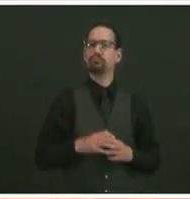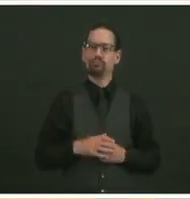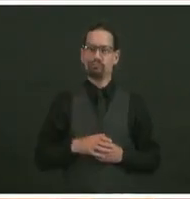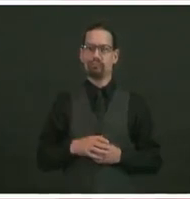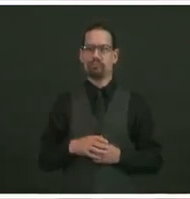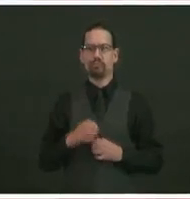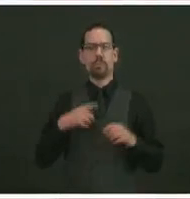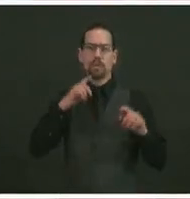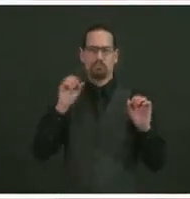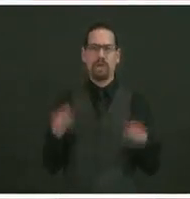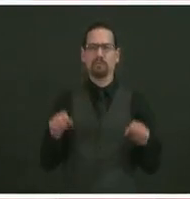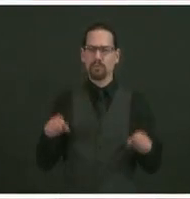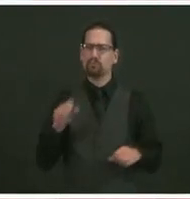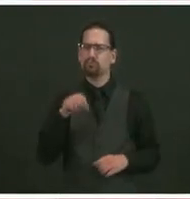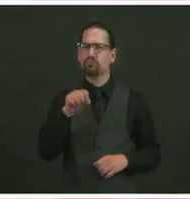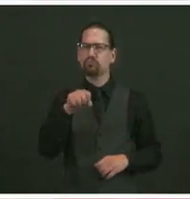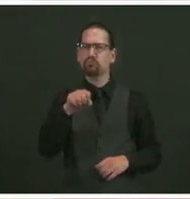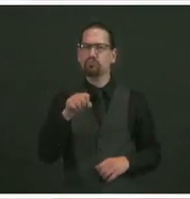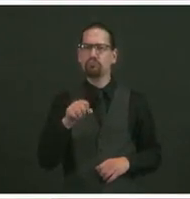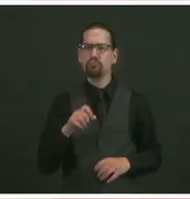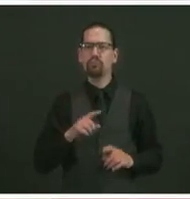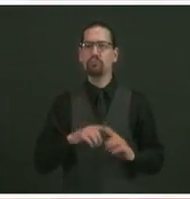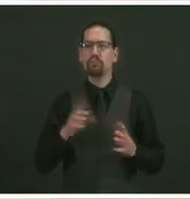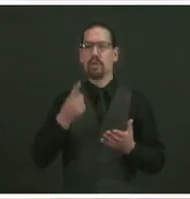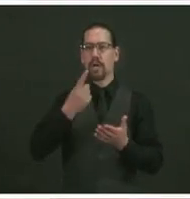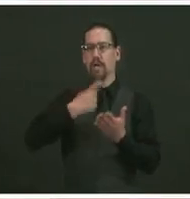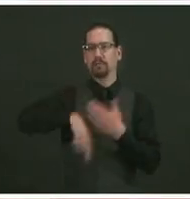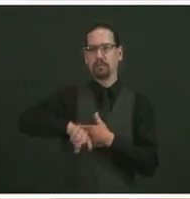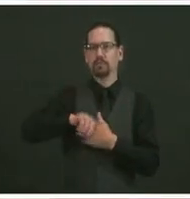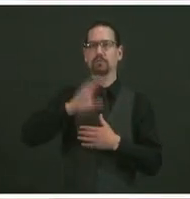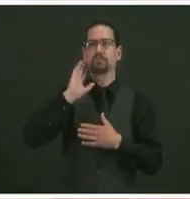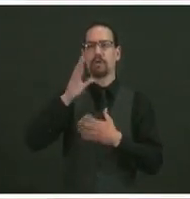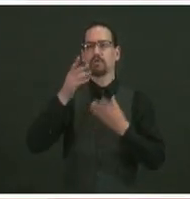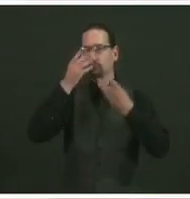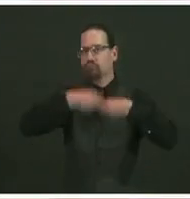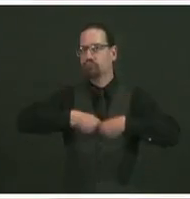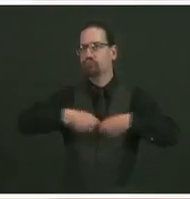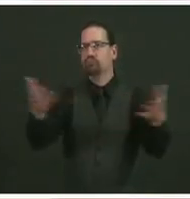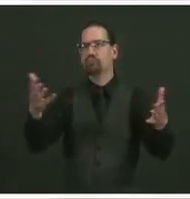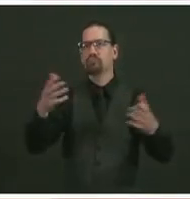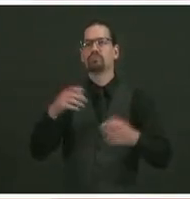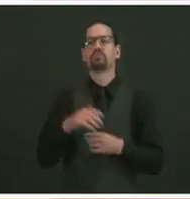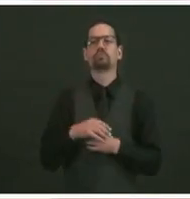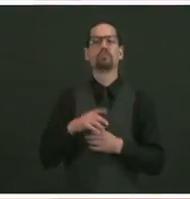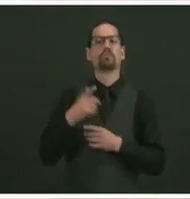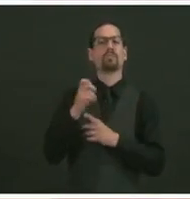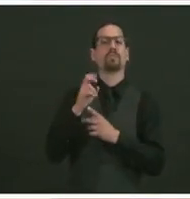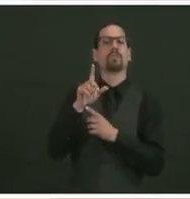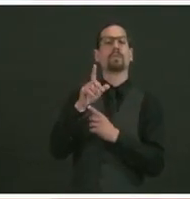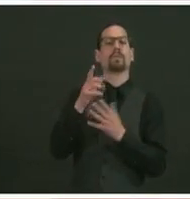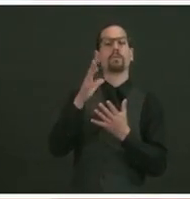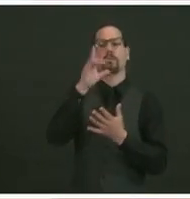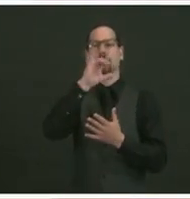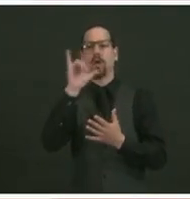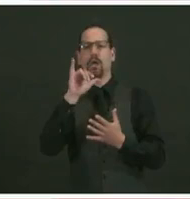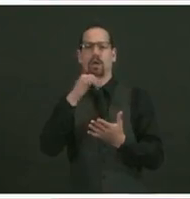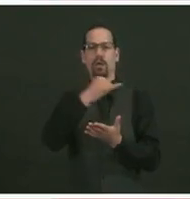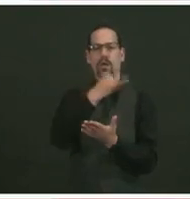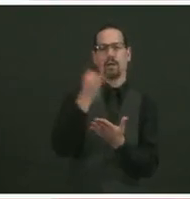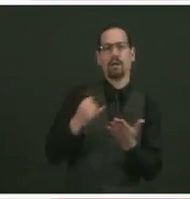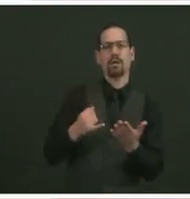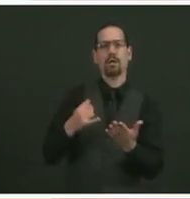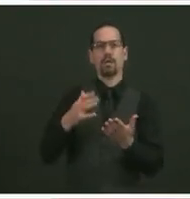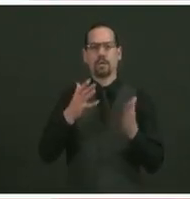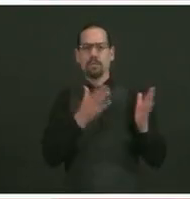possible. And next week, I'm going to lay out some plans around school. That is, we got a bunch of news next week. We're